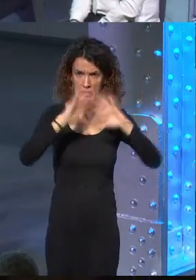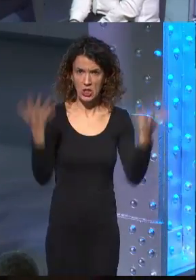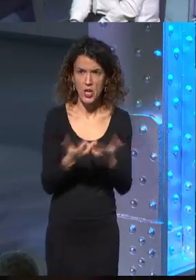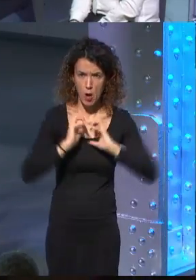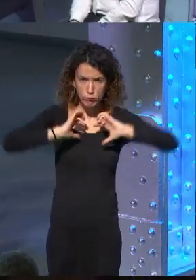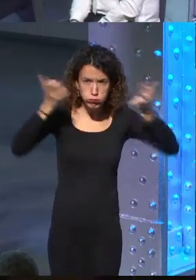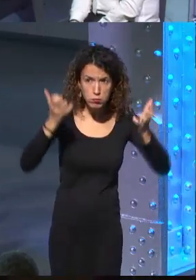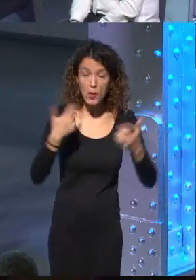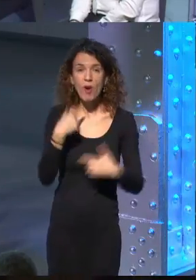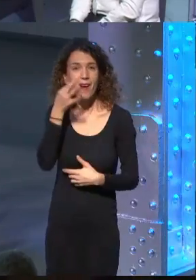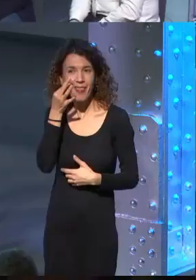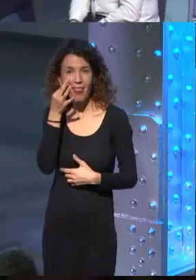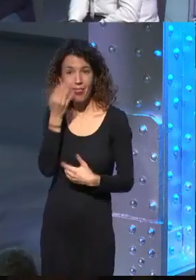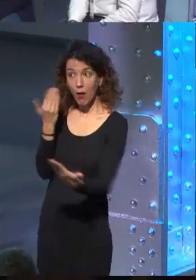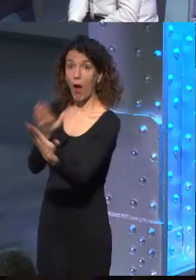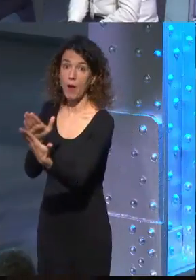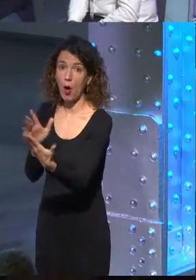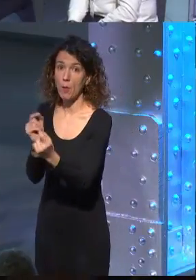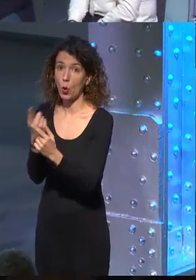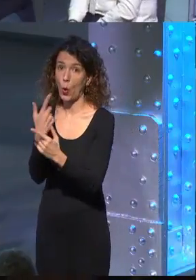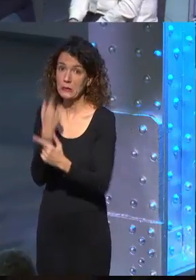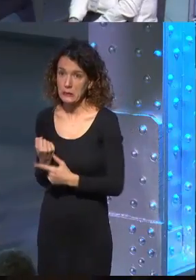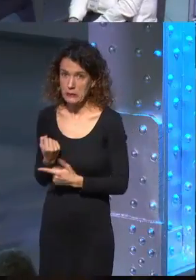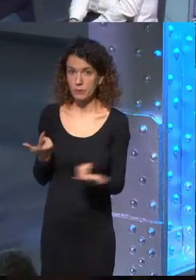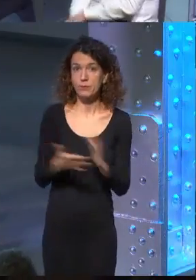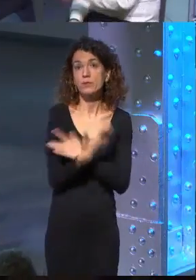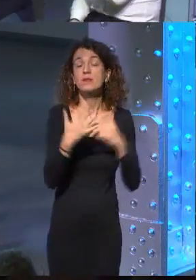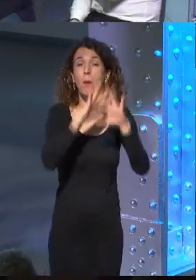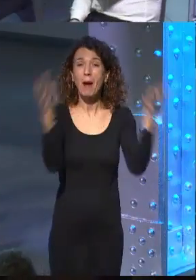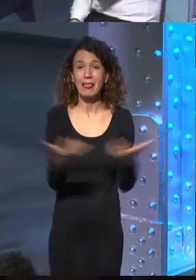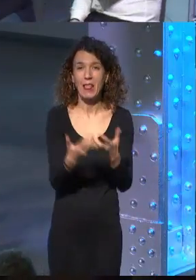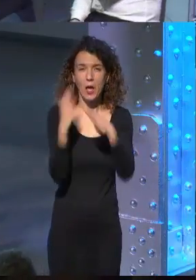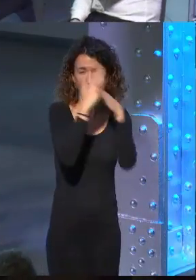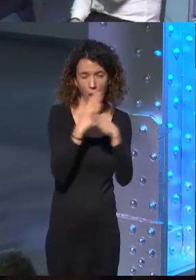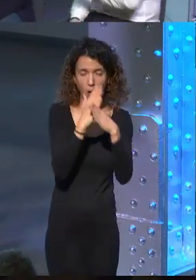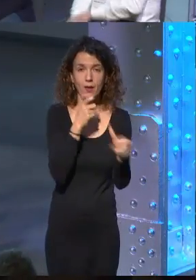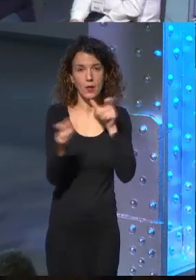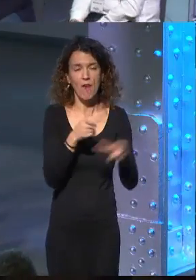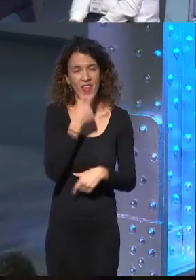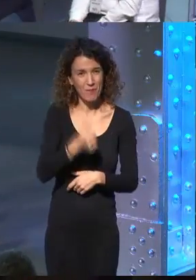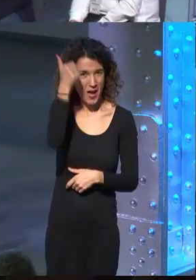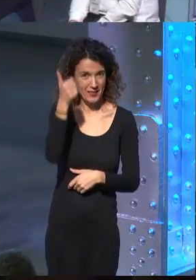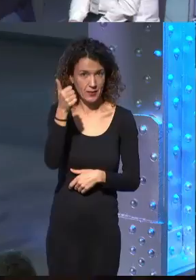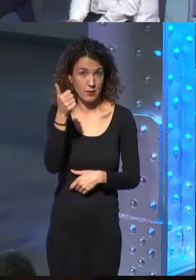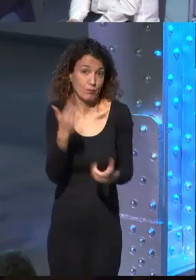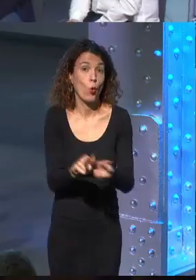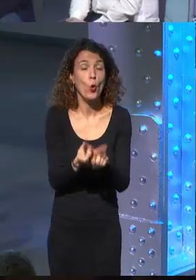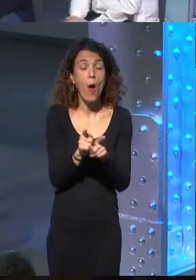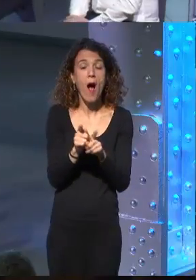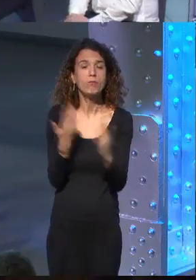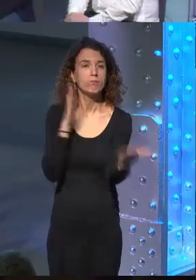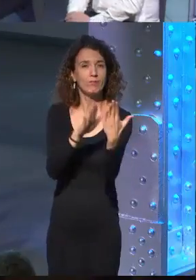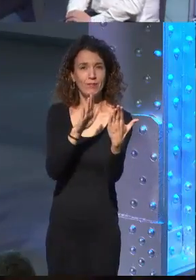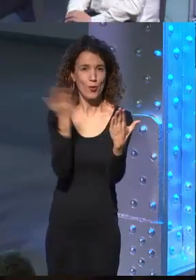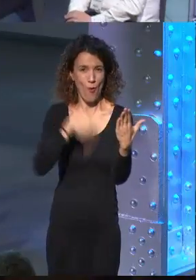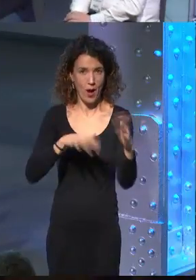have people that are much bolder through the internet and face to face they are a little bit more coward? Well, I think